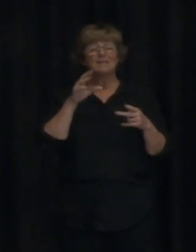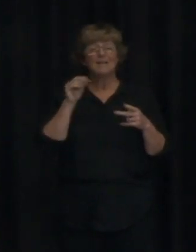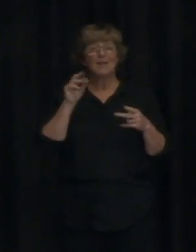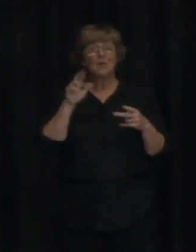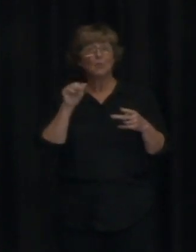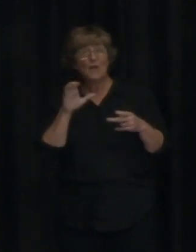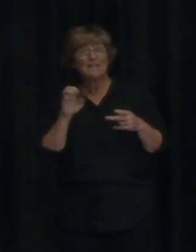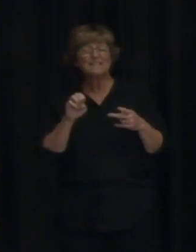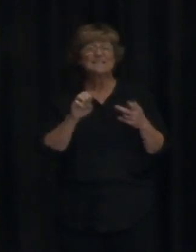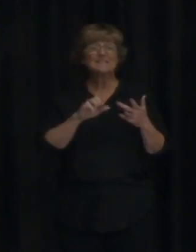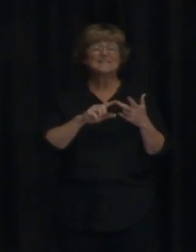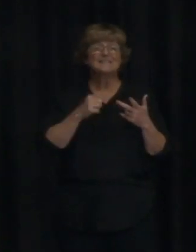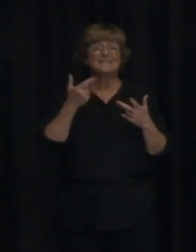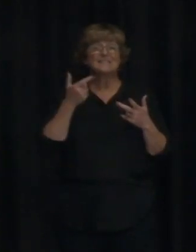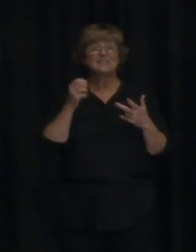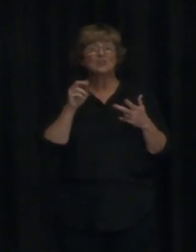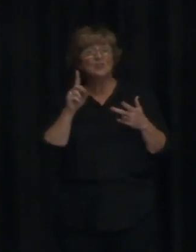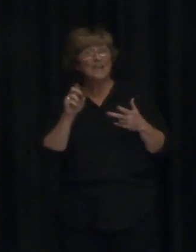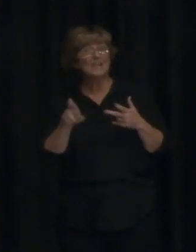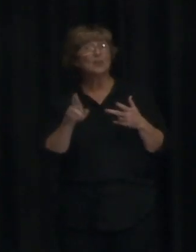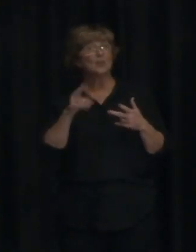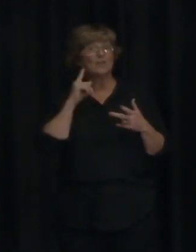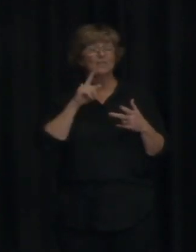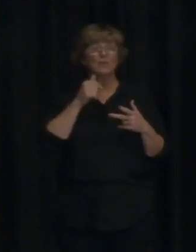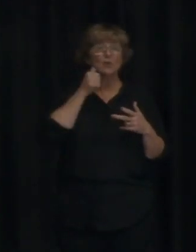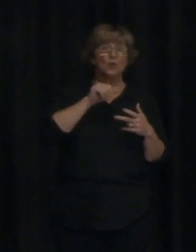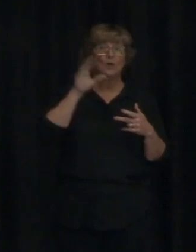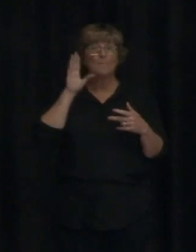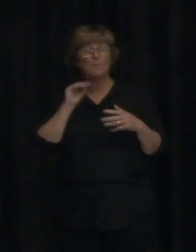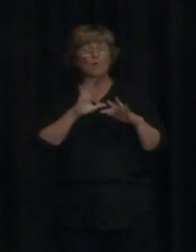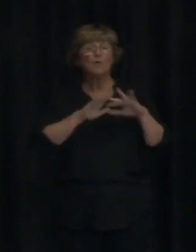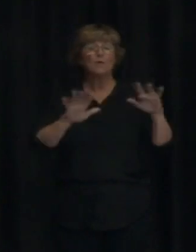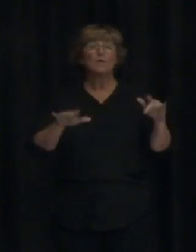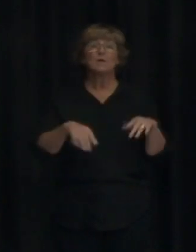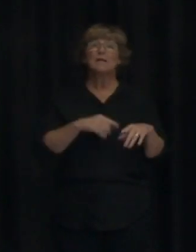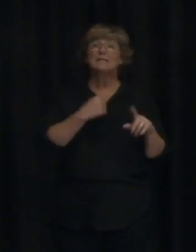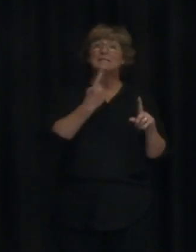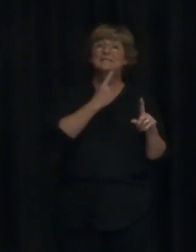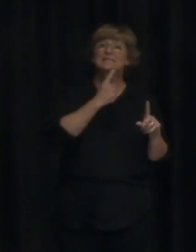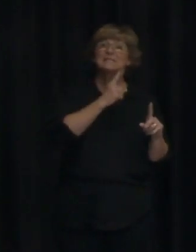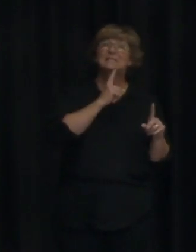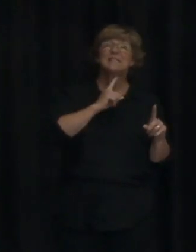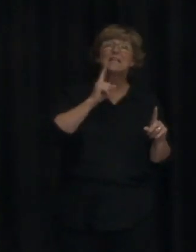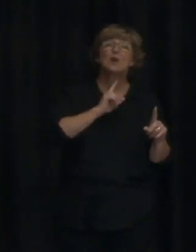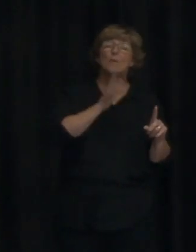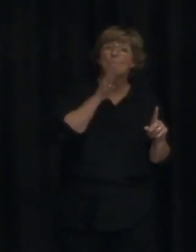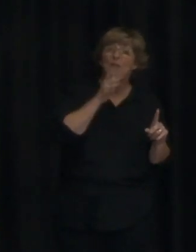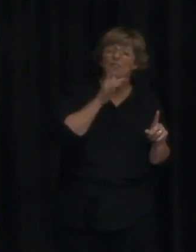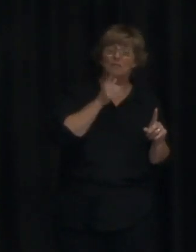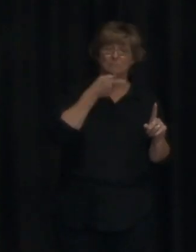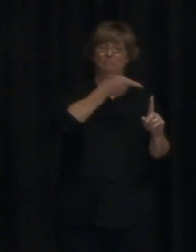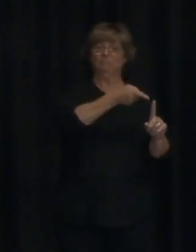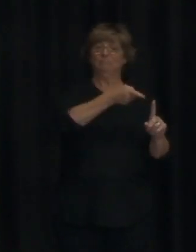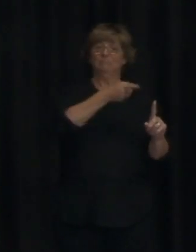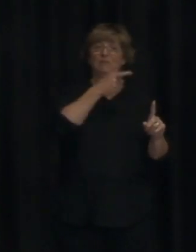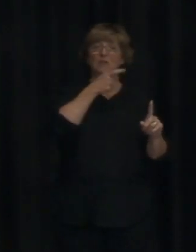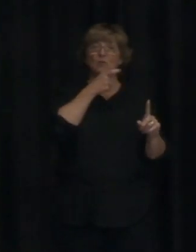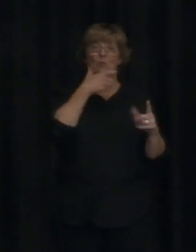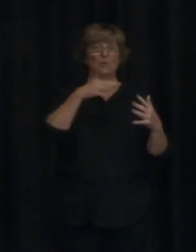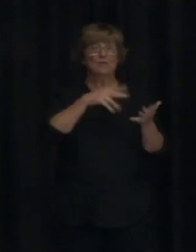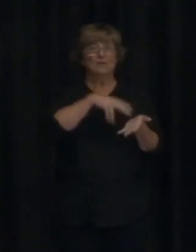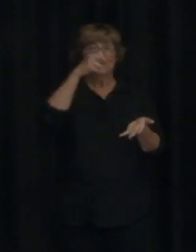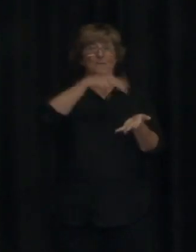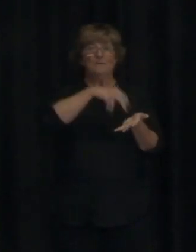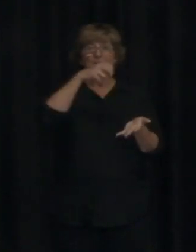commit to getting our schools safely reopened in person. Single mothers in particular that are celebrating, I